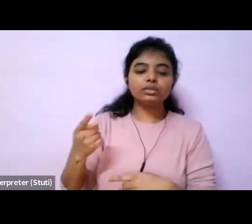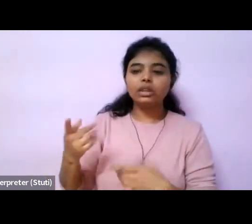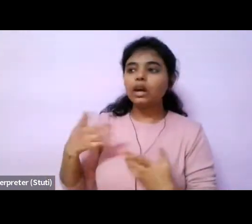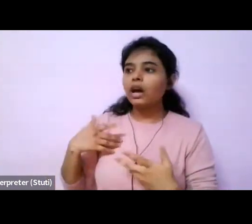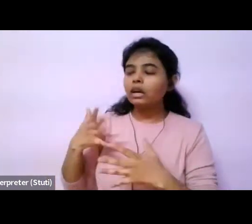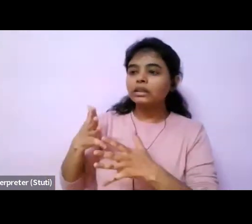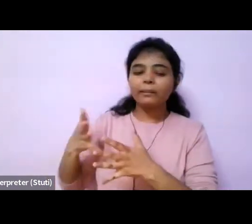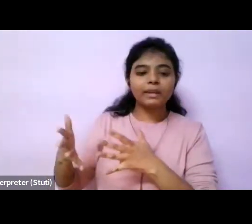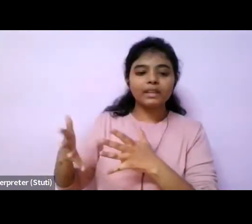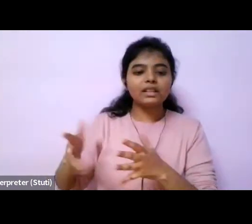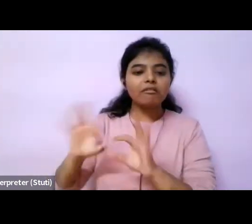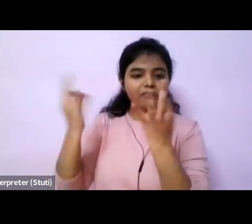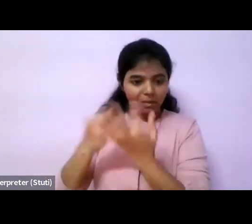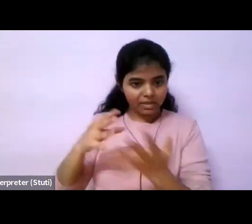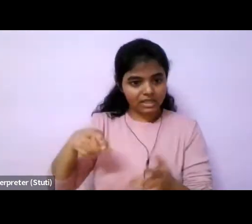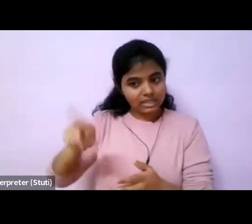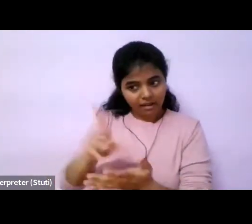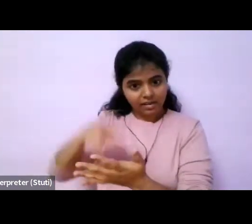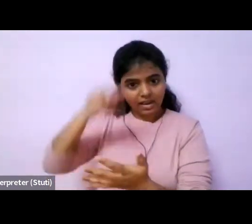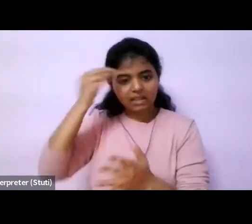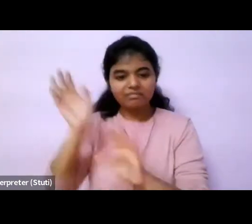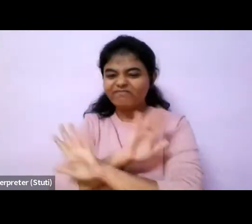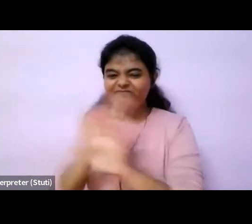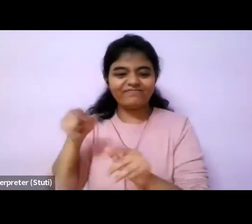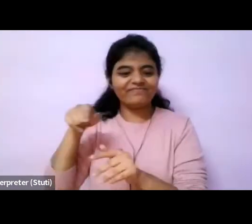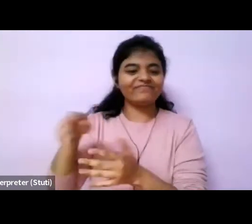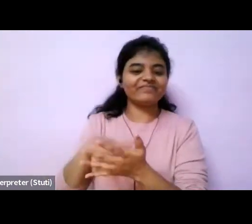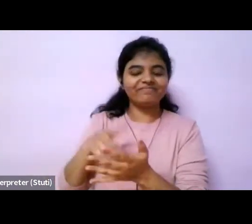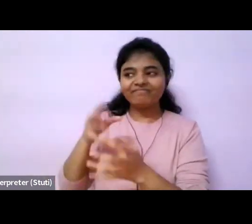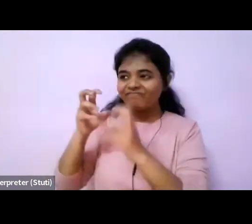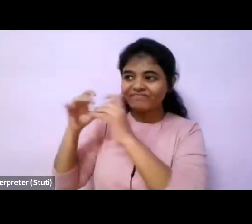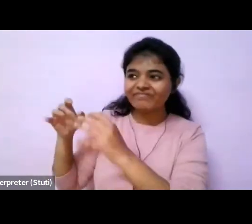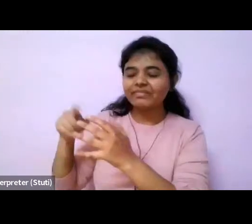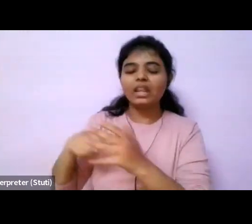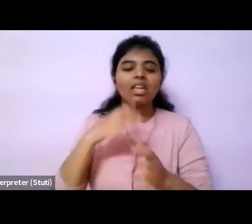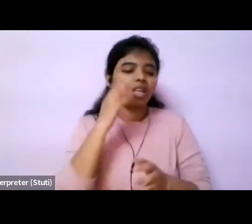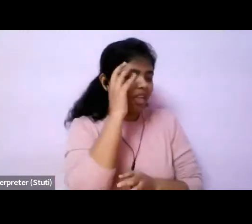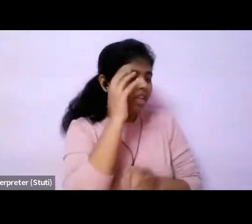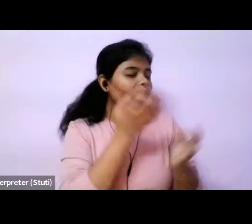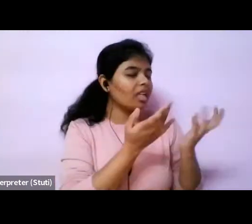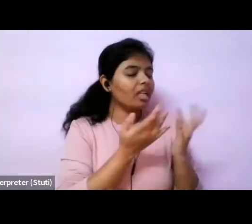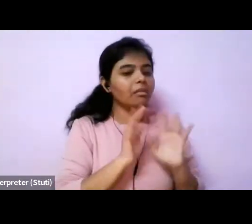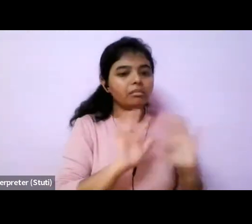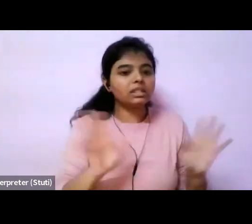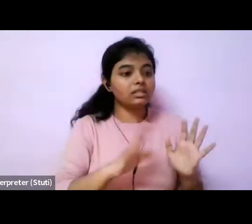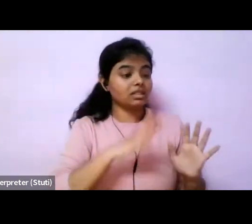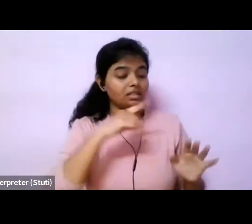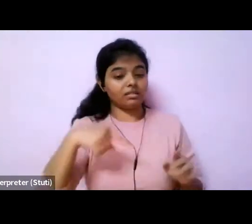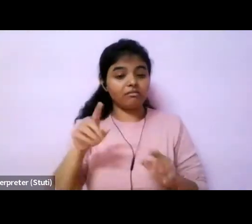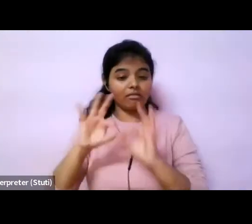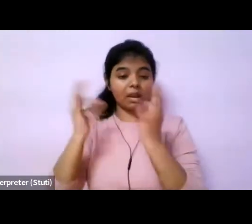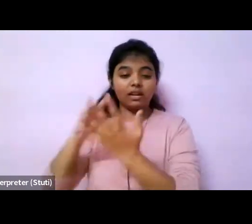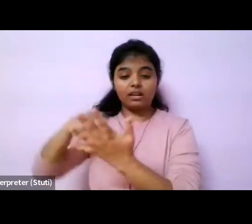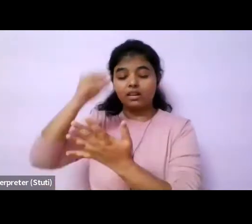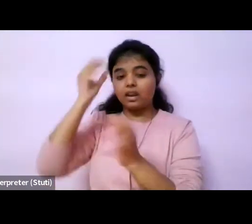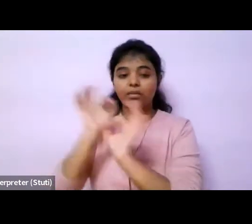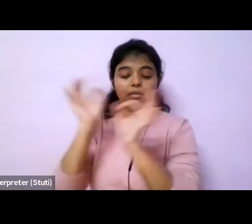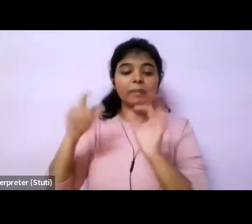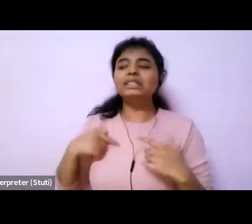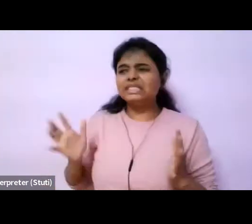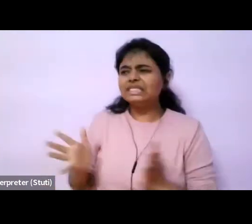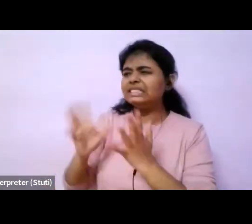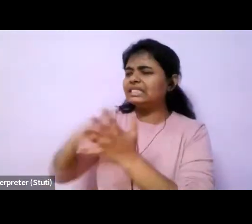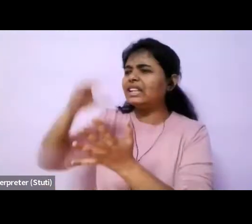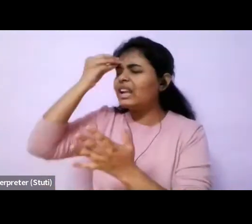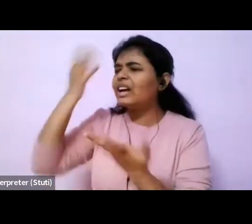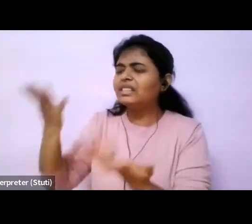learn sign language. However, he also mentions that the idea of teaching them sign language or insisting that they learn it in order